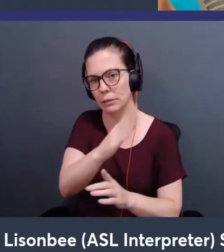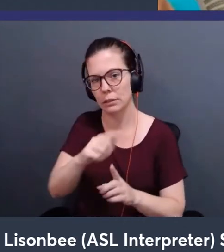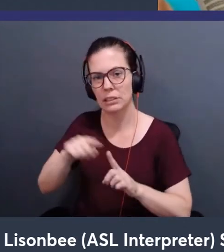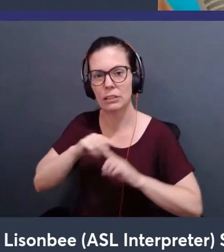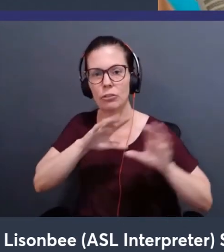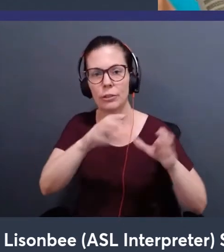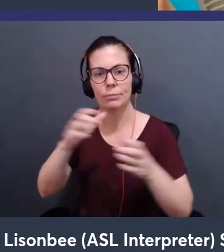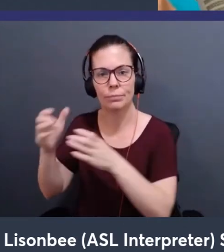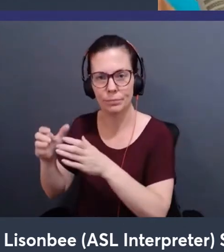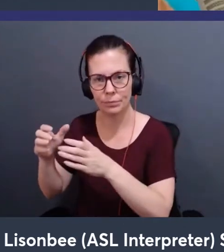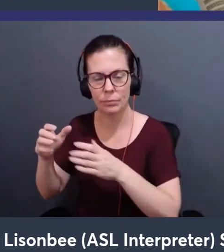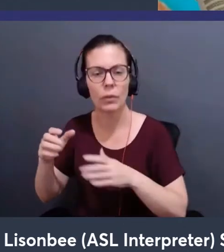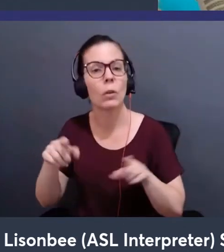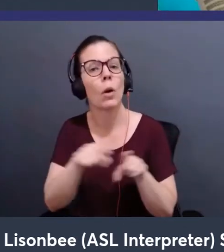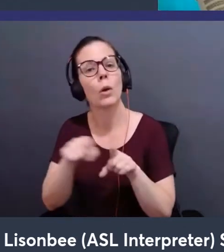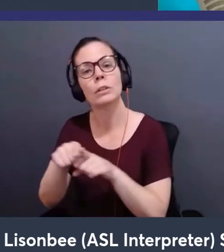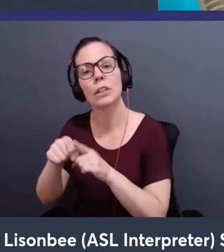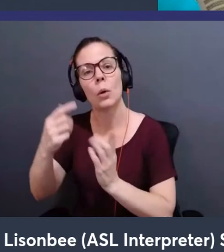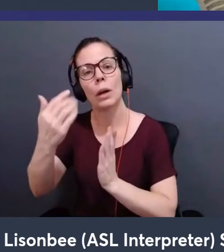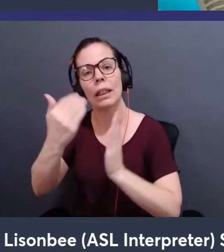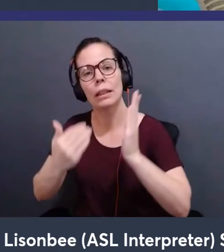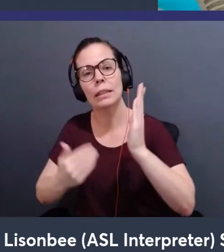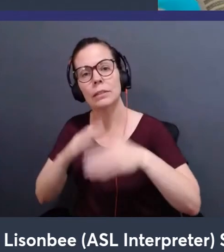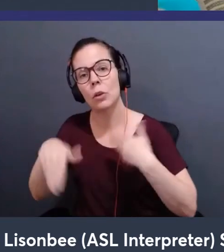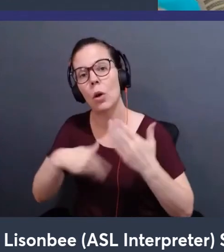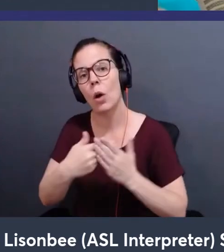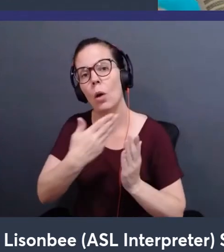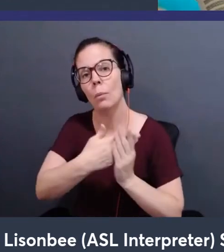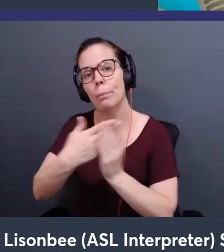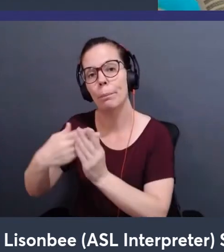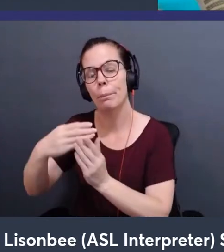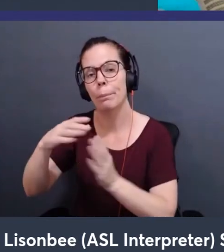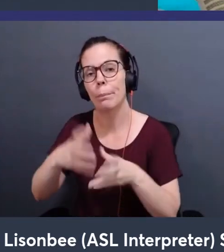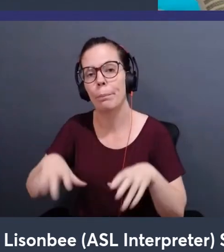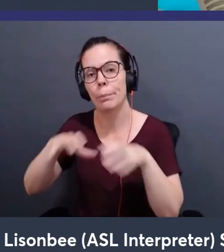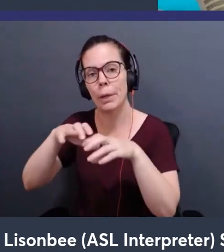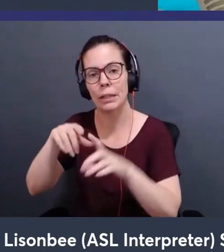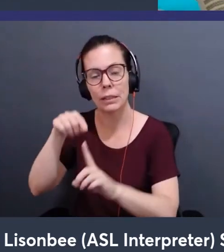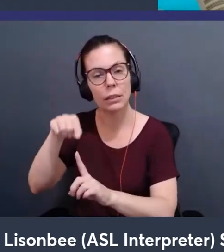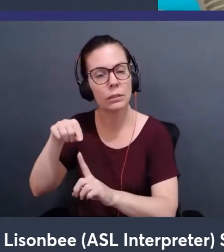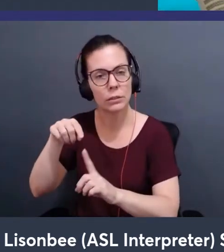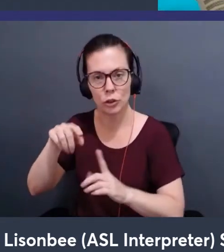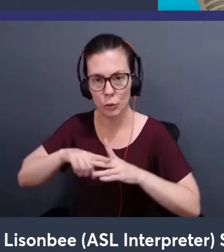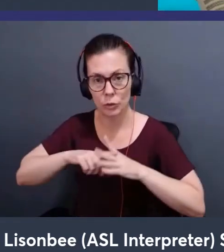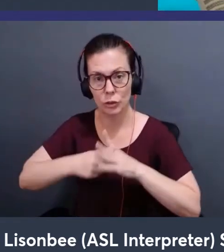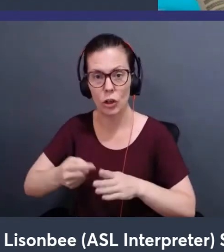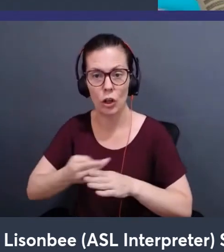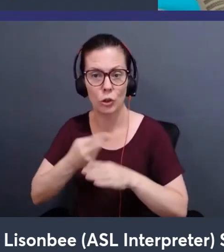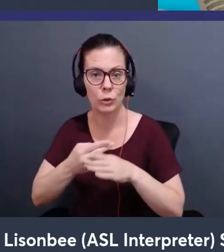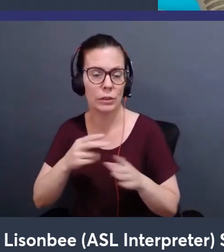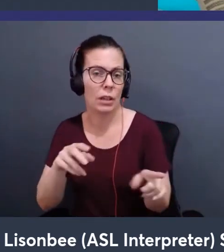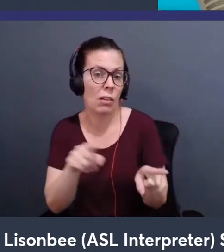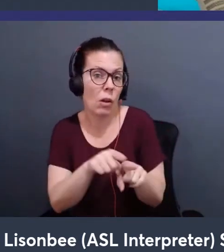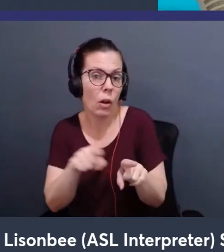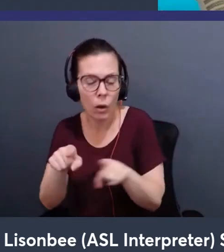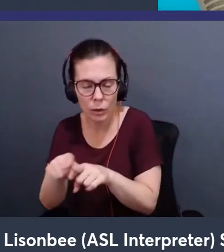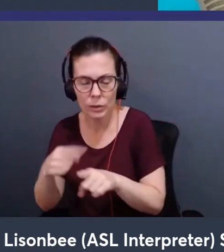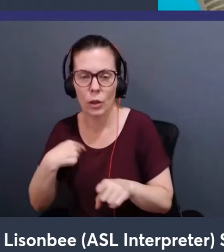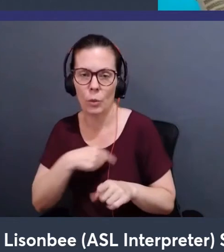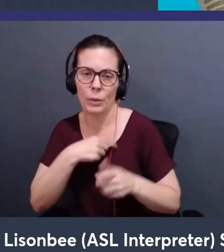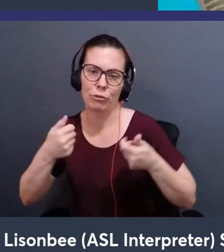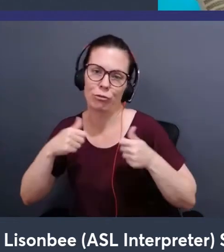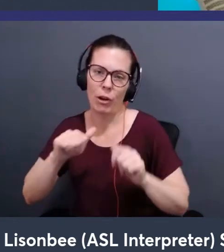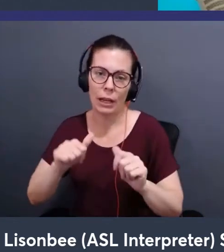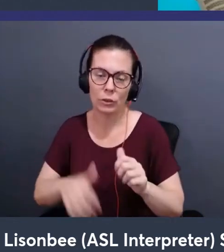It will also list down all these buckets there so that you can start using it. We are also trying to keep up